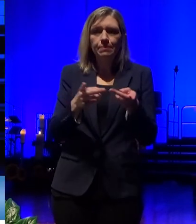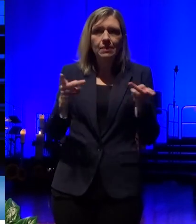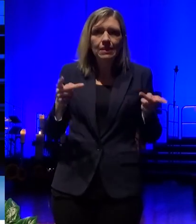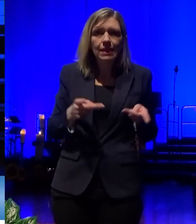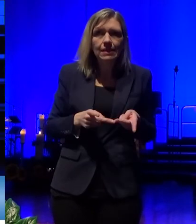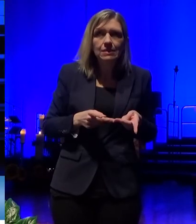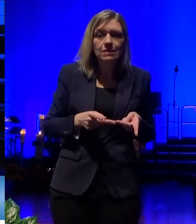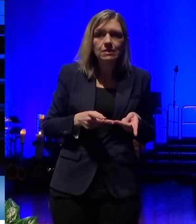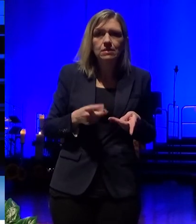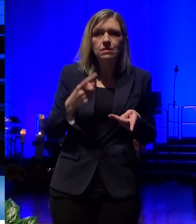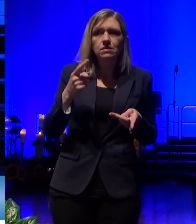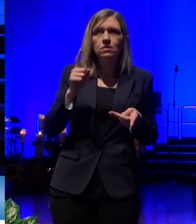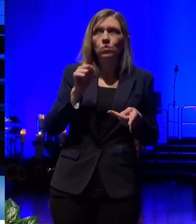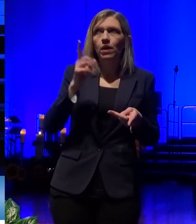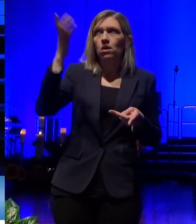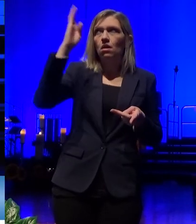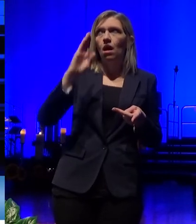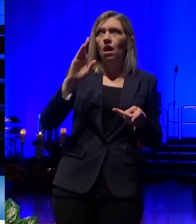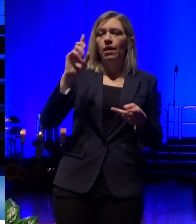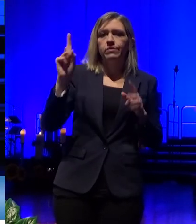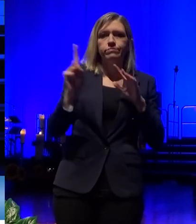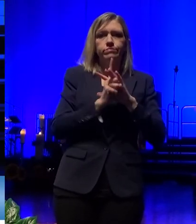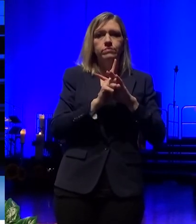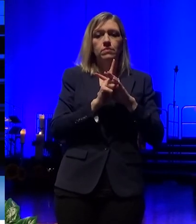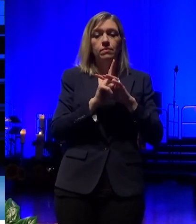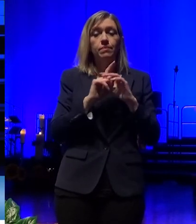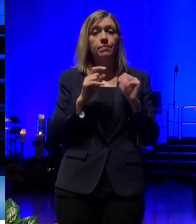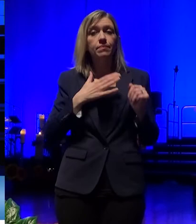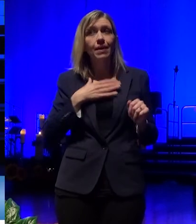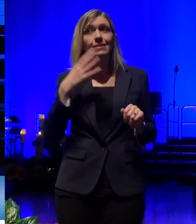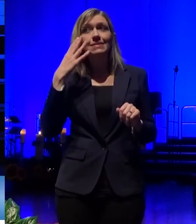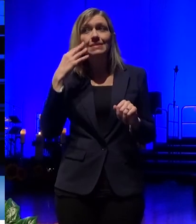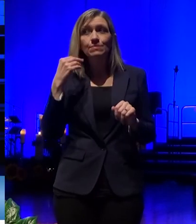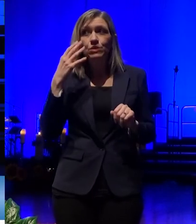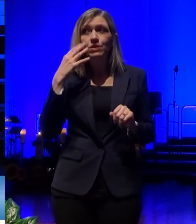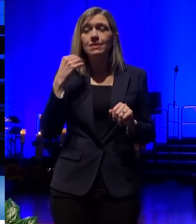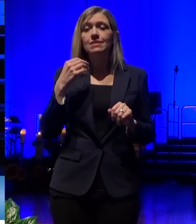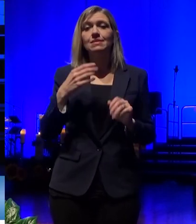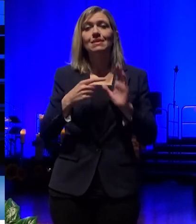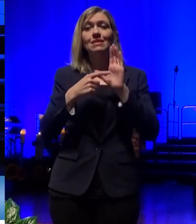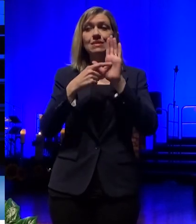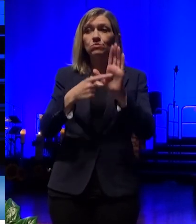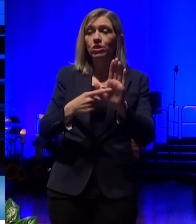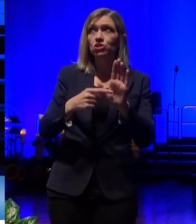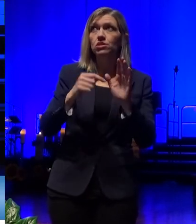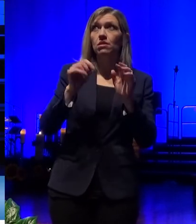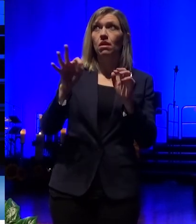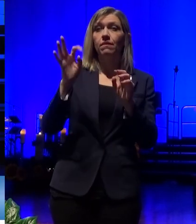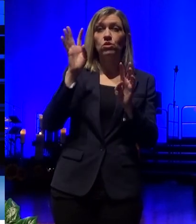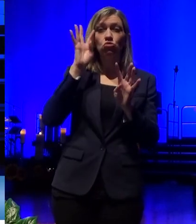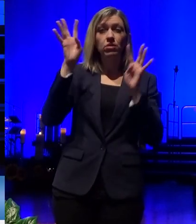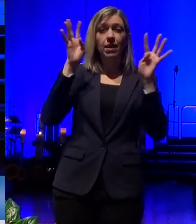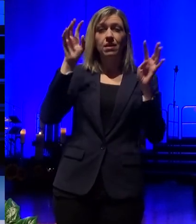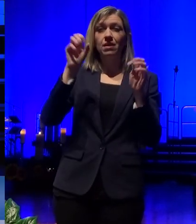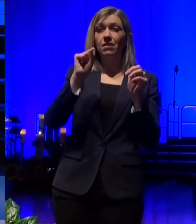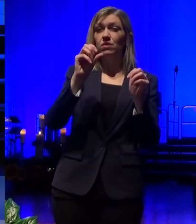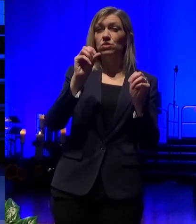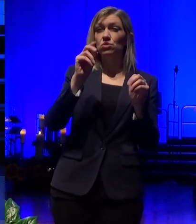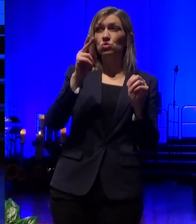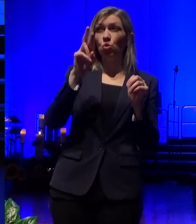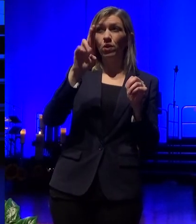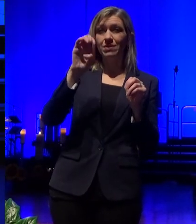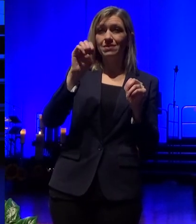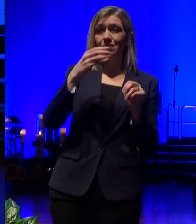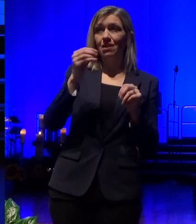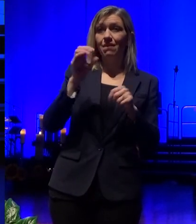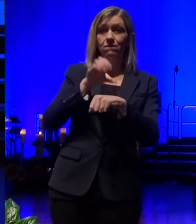is. That the experience and expression of the creative source and force is fully right